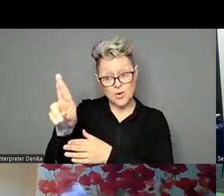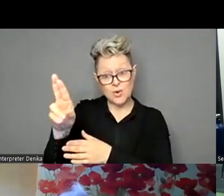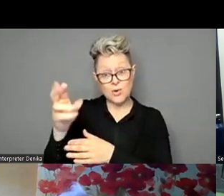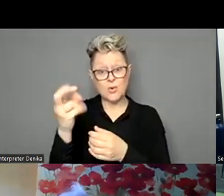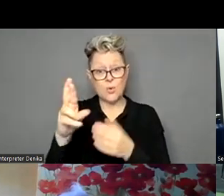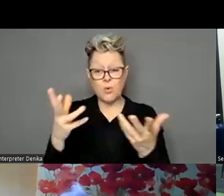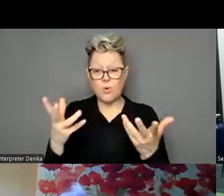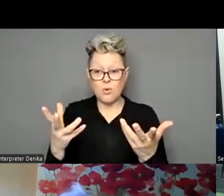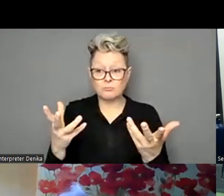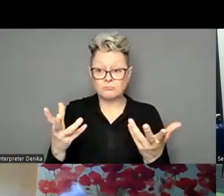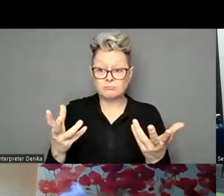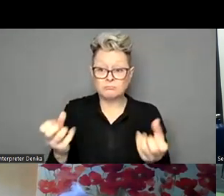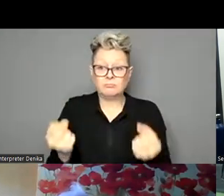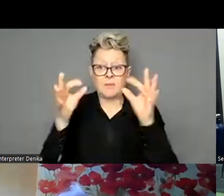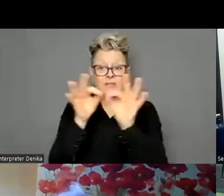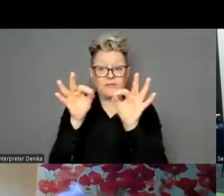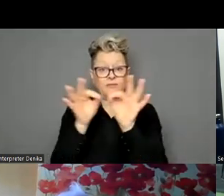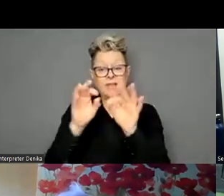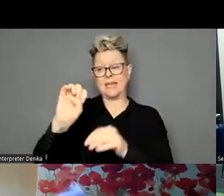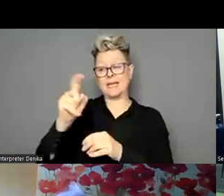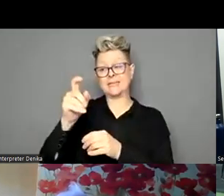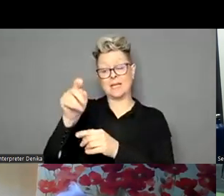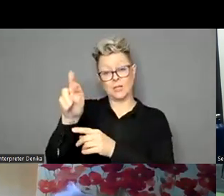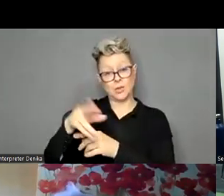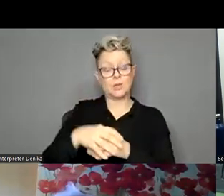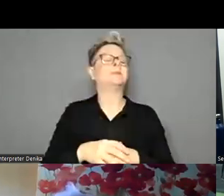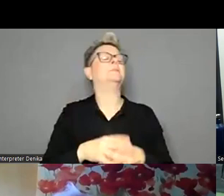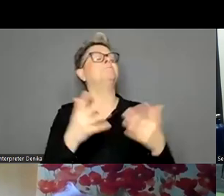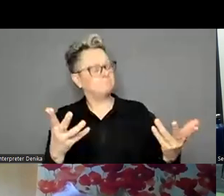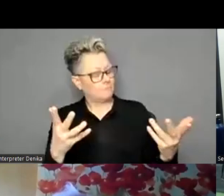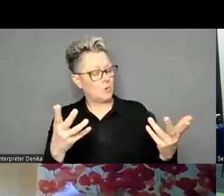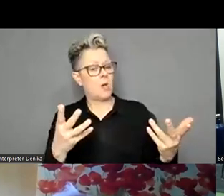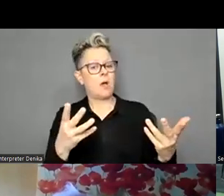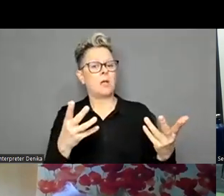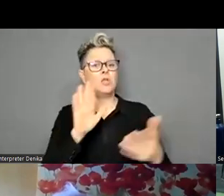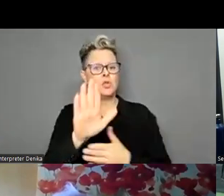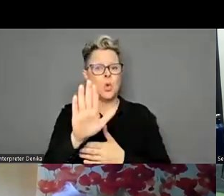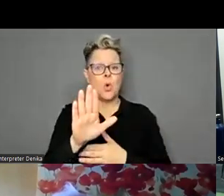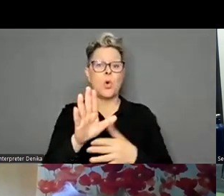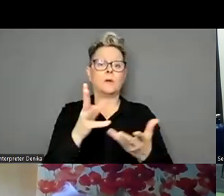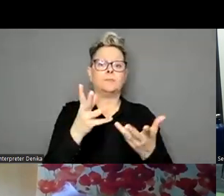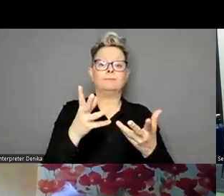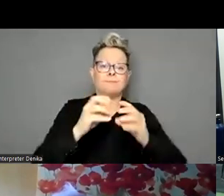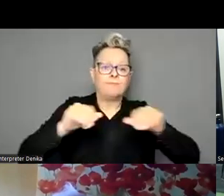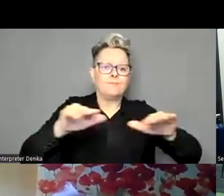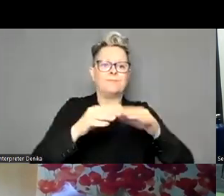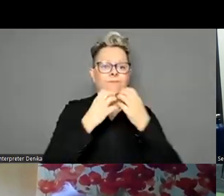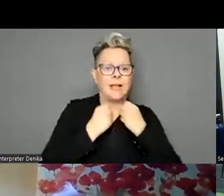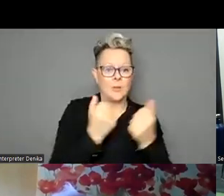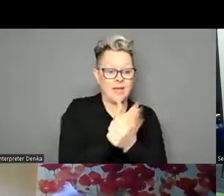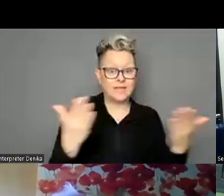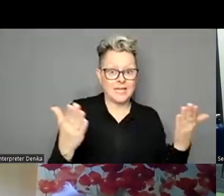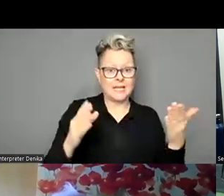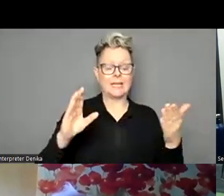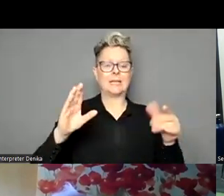determined? Sure. There is a small percentage of your estate that the executor can claim as a fee.